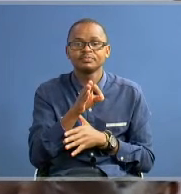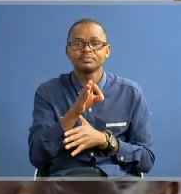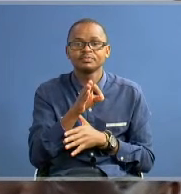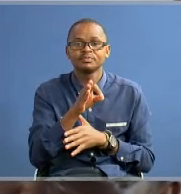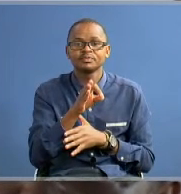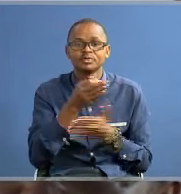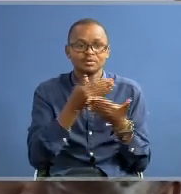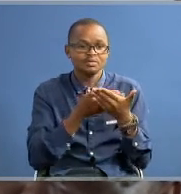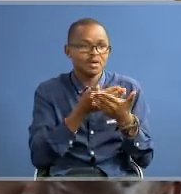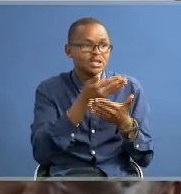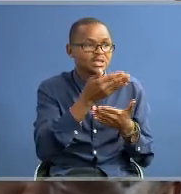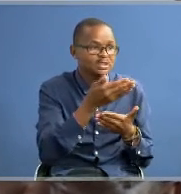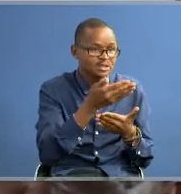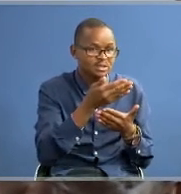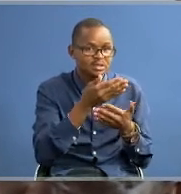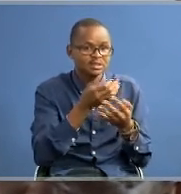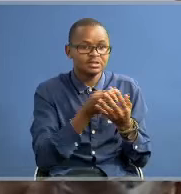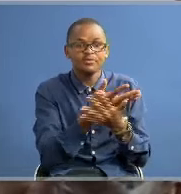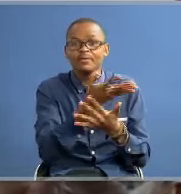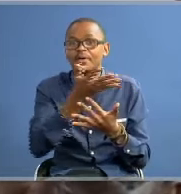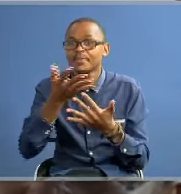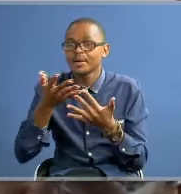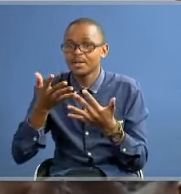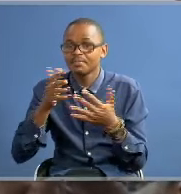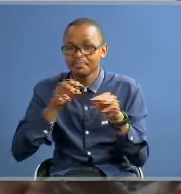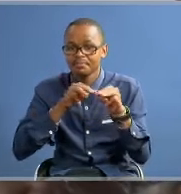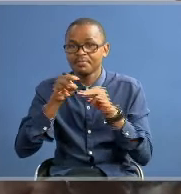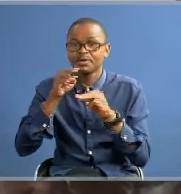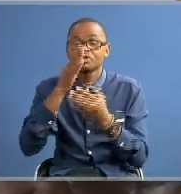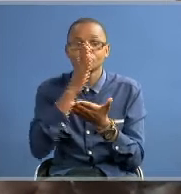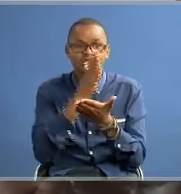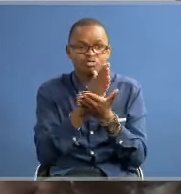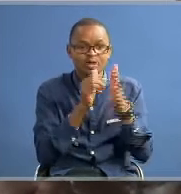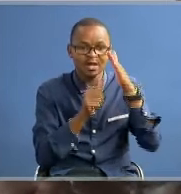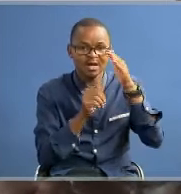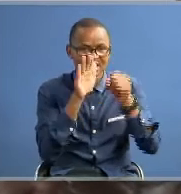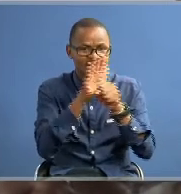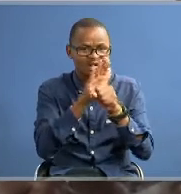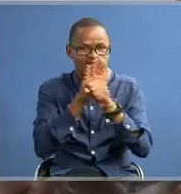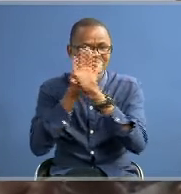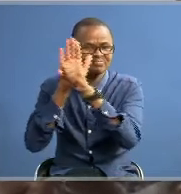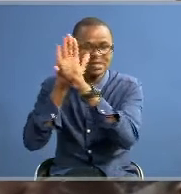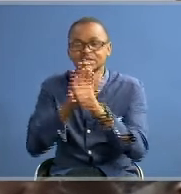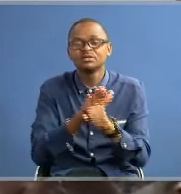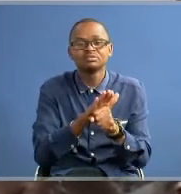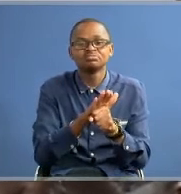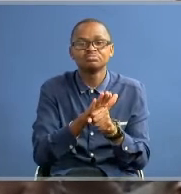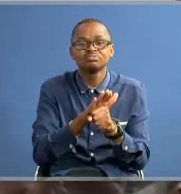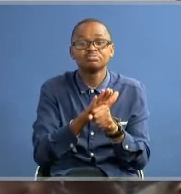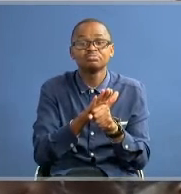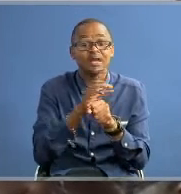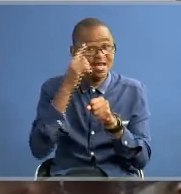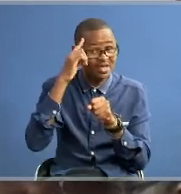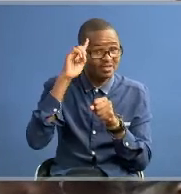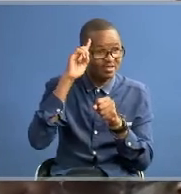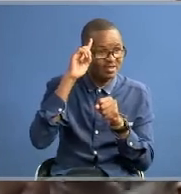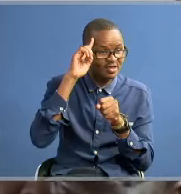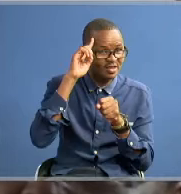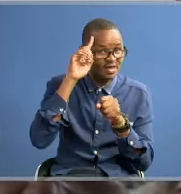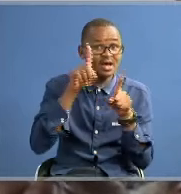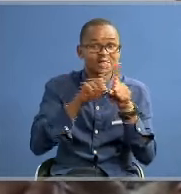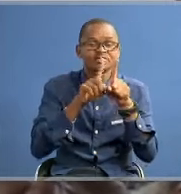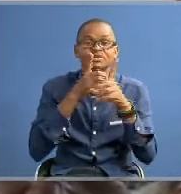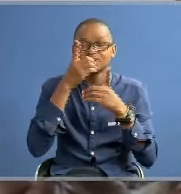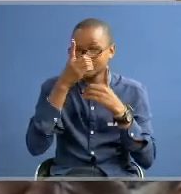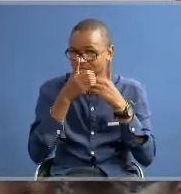of purchasing and supply management, they are actually under a lot of pressure. And I think as they will discuss